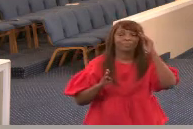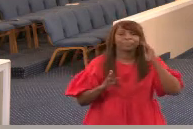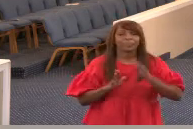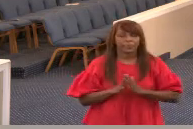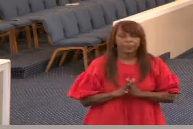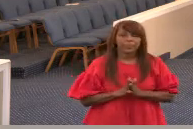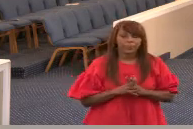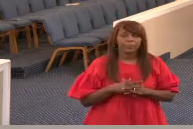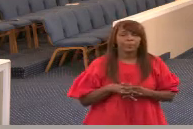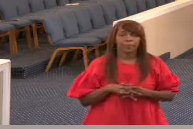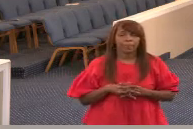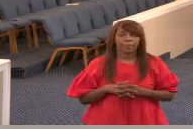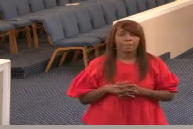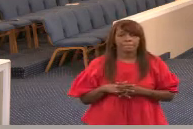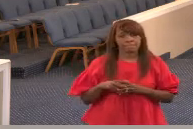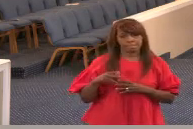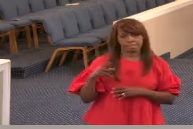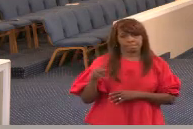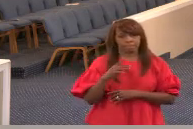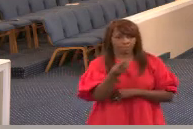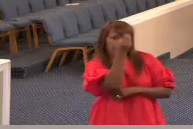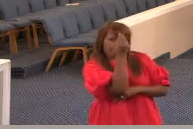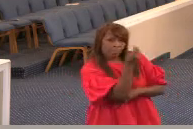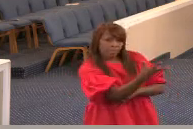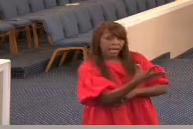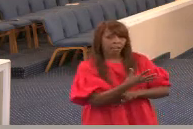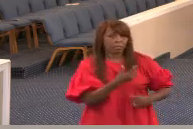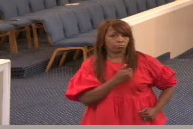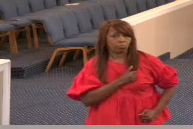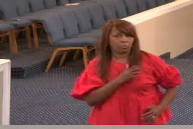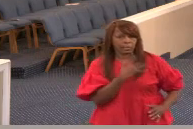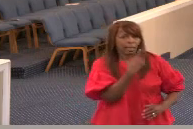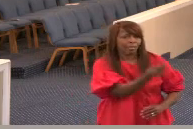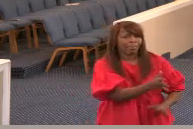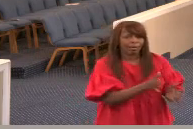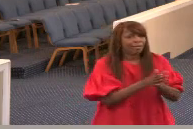Oh, Paul, he says to those on the ship,